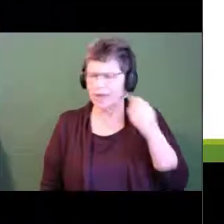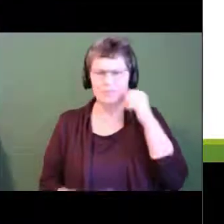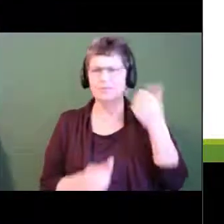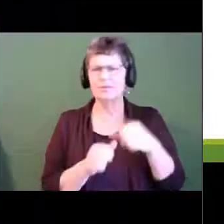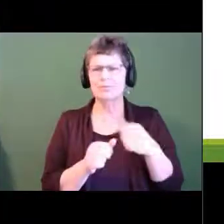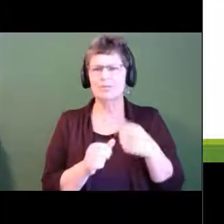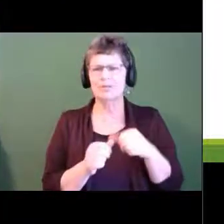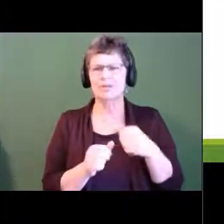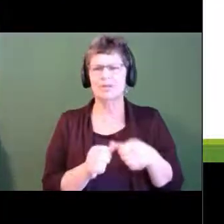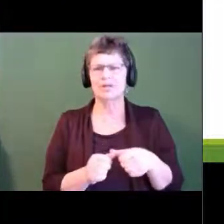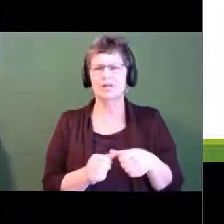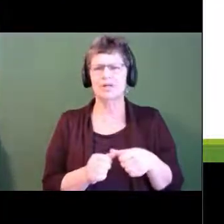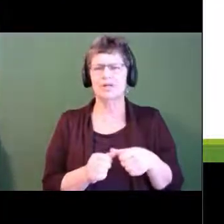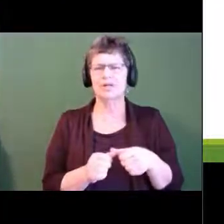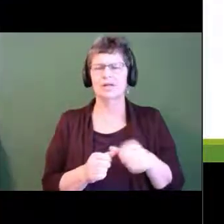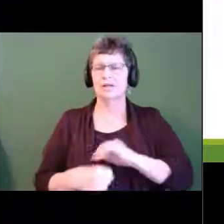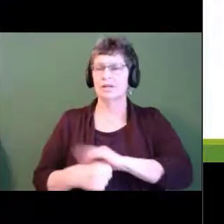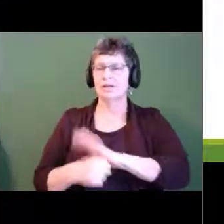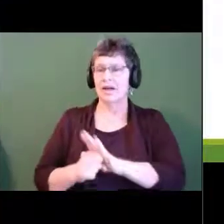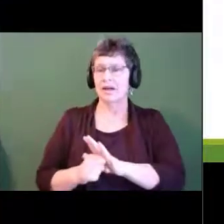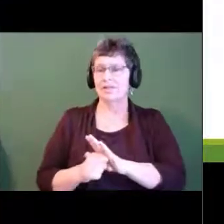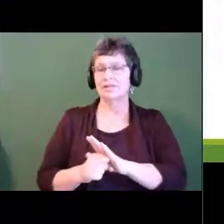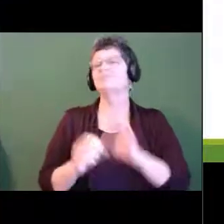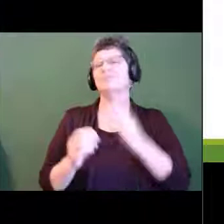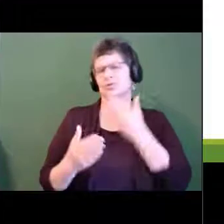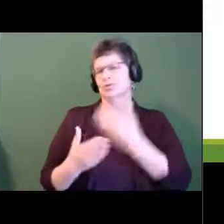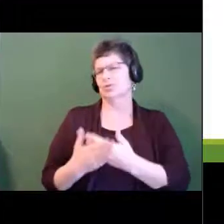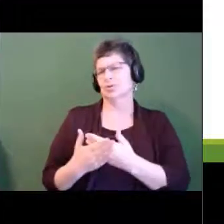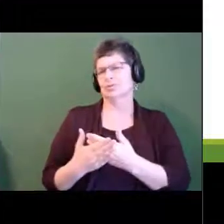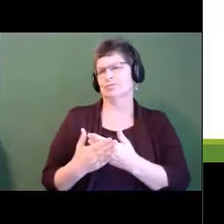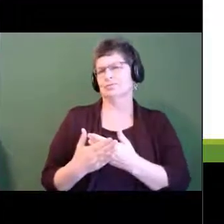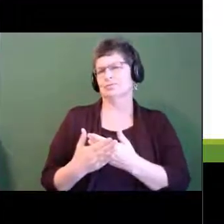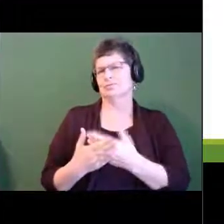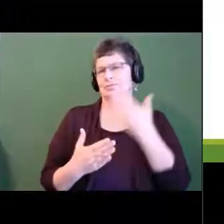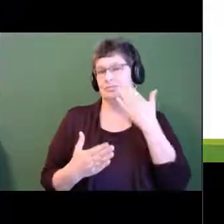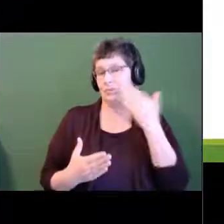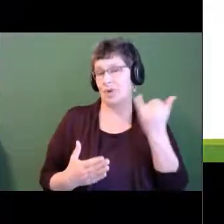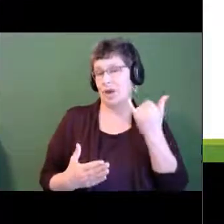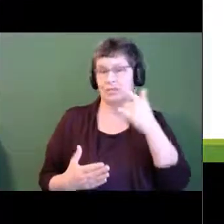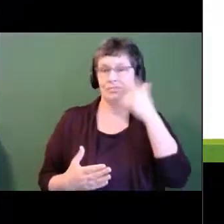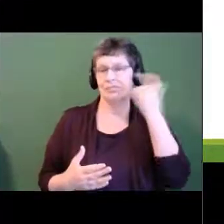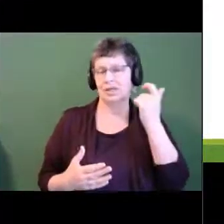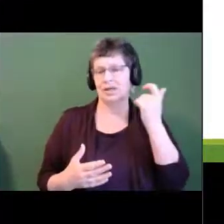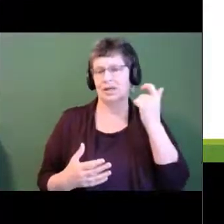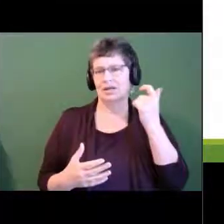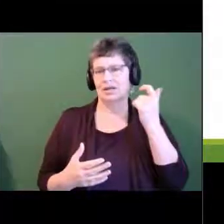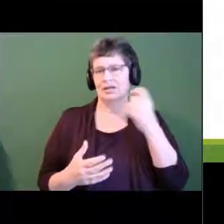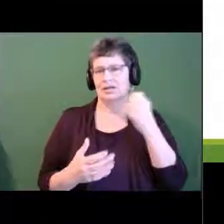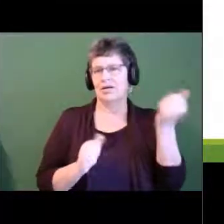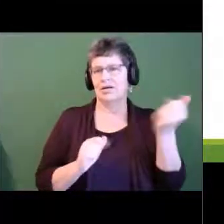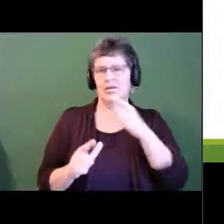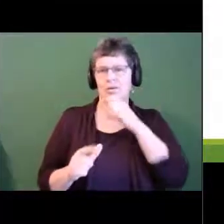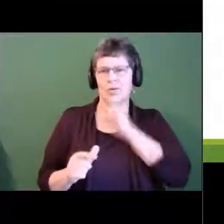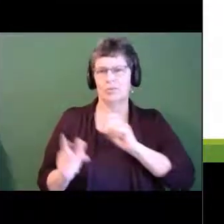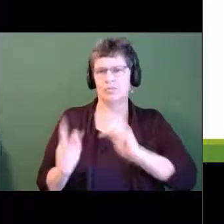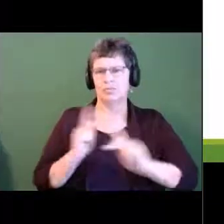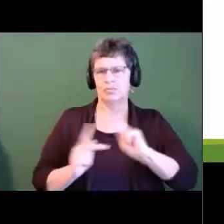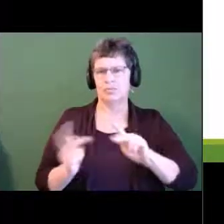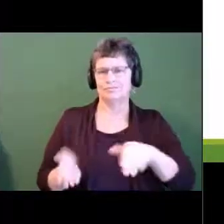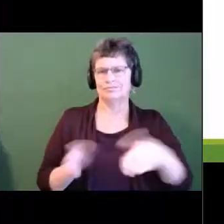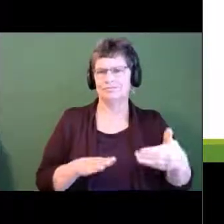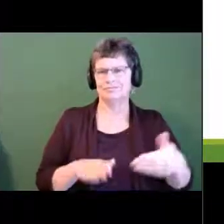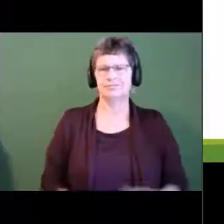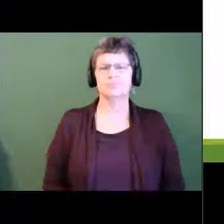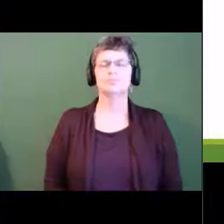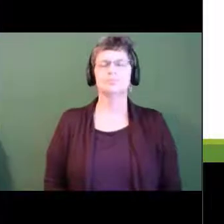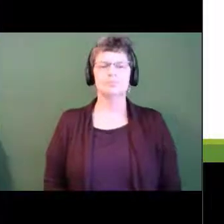it really meant the virus wasn't a bad thing in terms of older adults, right? And I guess the other thing about ageism that we